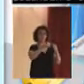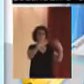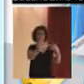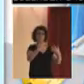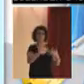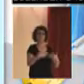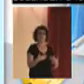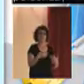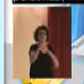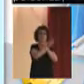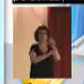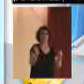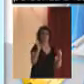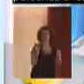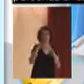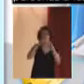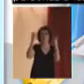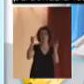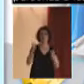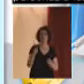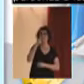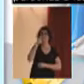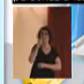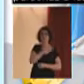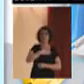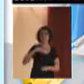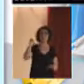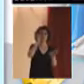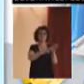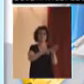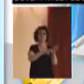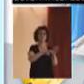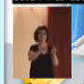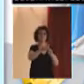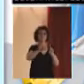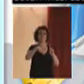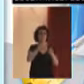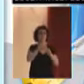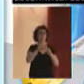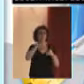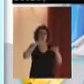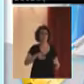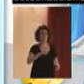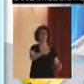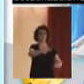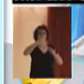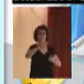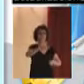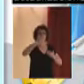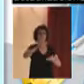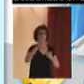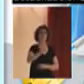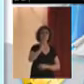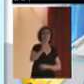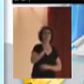subscribe to read the messages of those people or entities on whom they're interested in order to receive immediate updates.